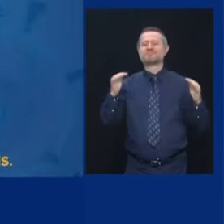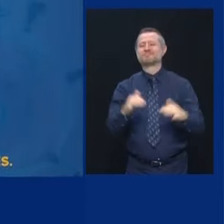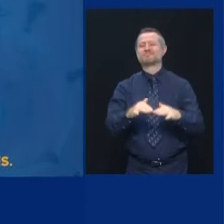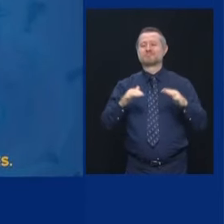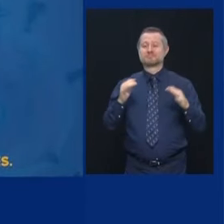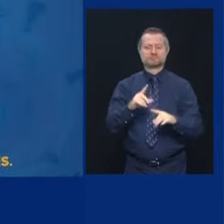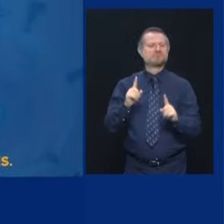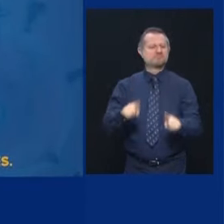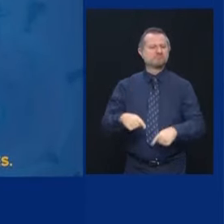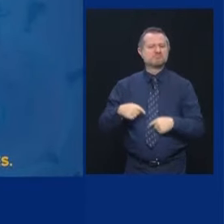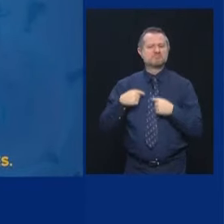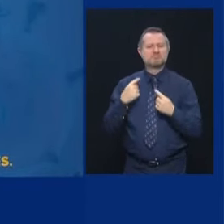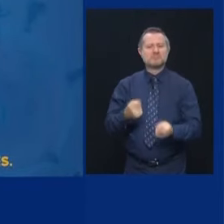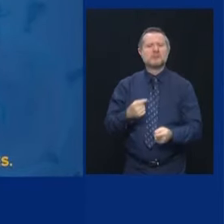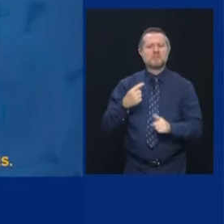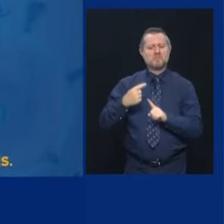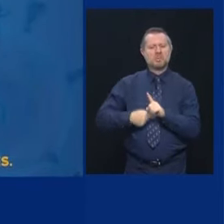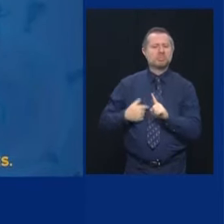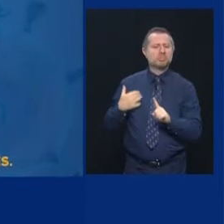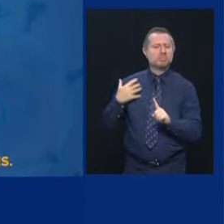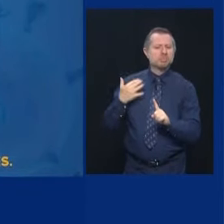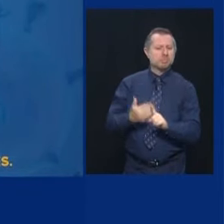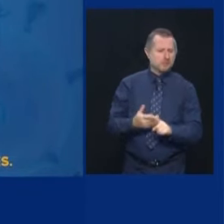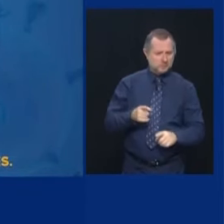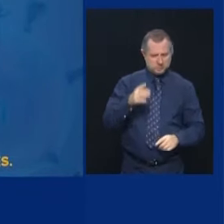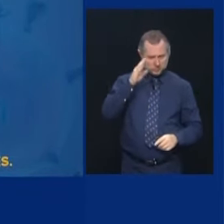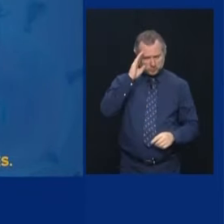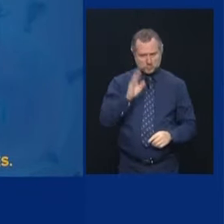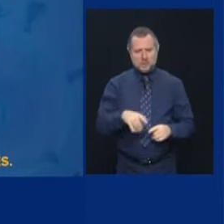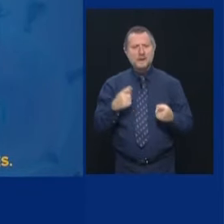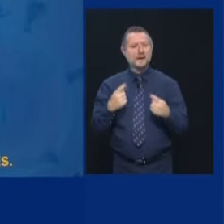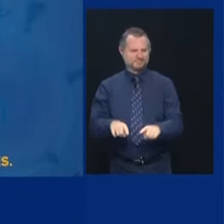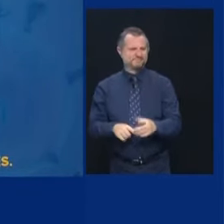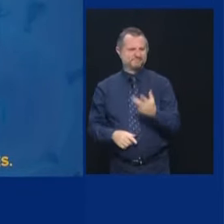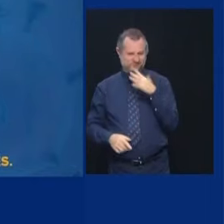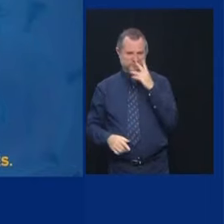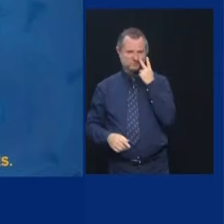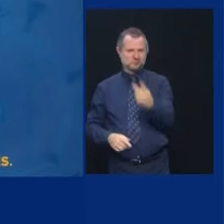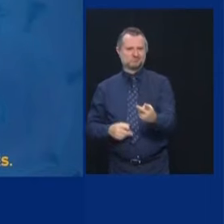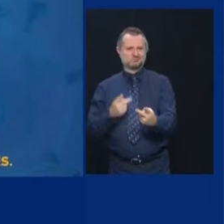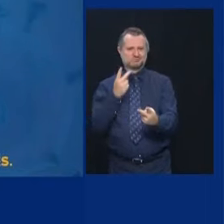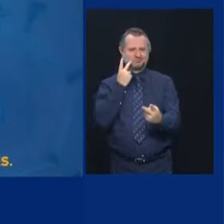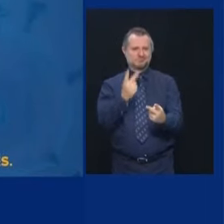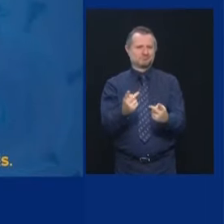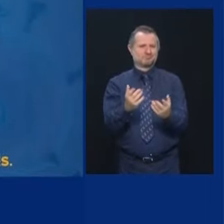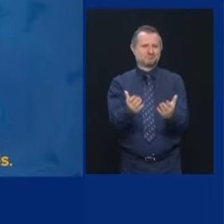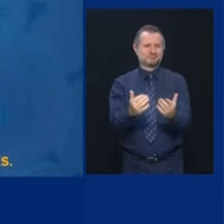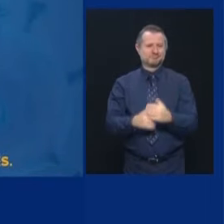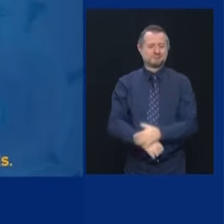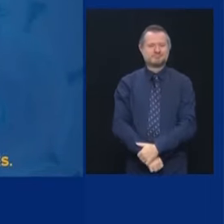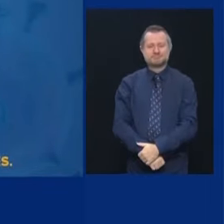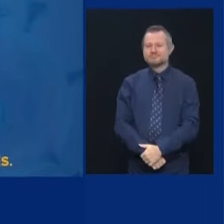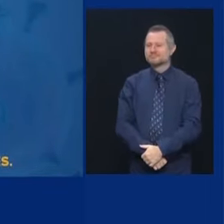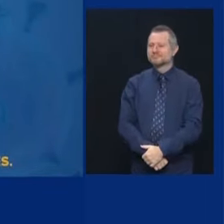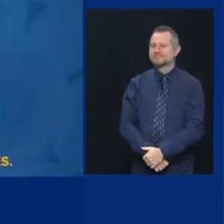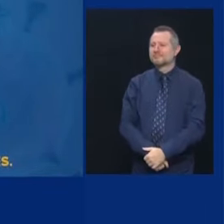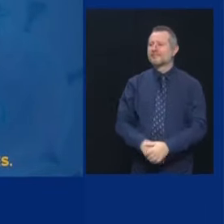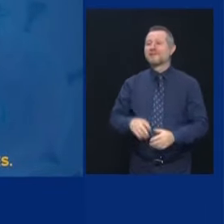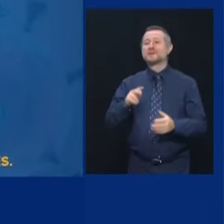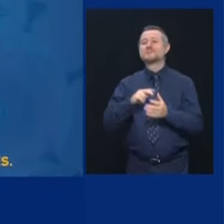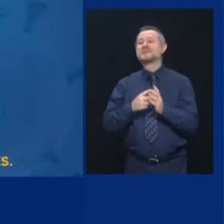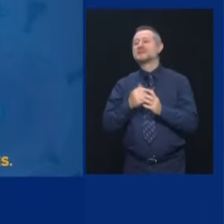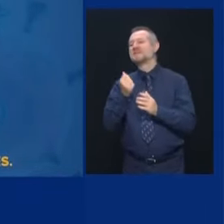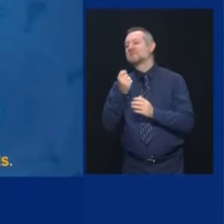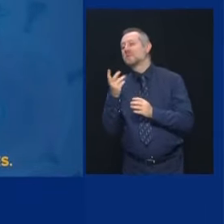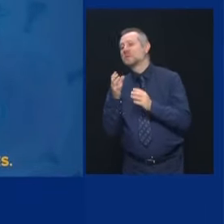weeks. For weeks. I don't mean little violations.